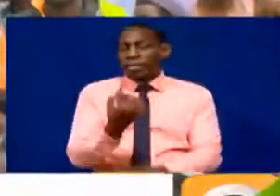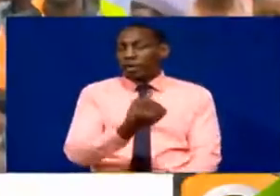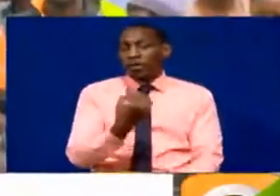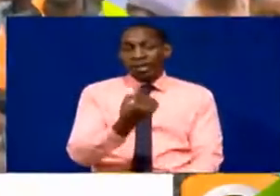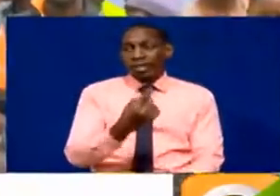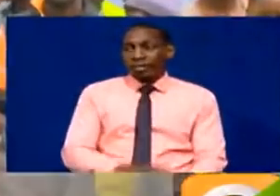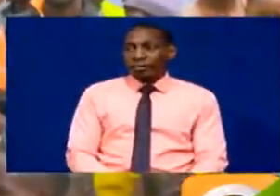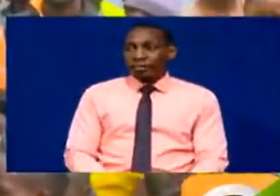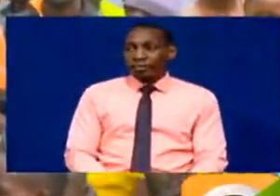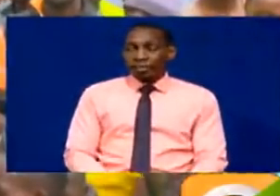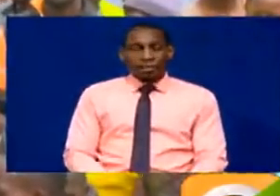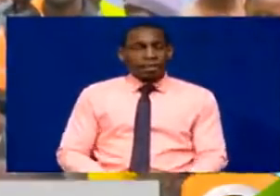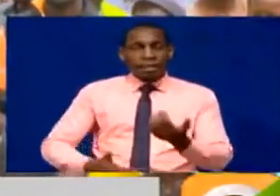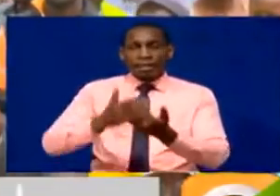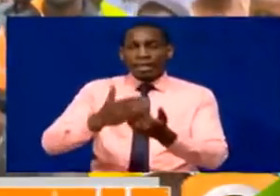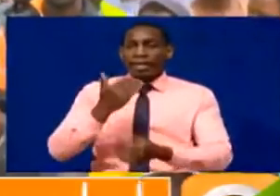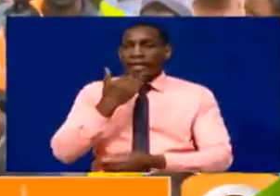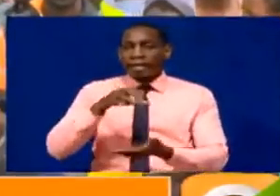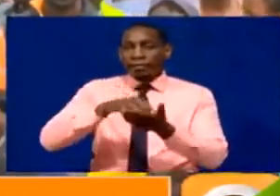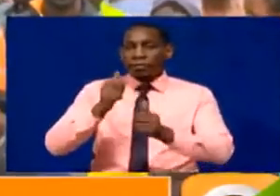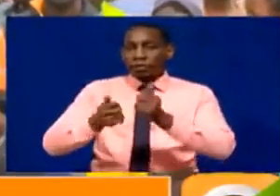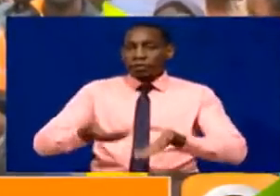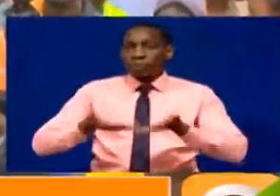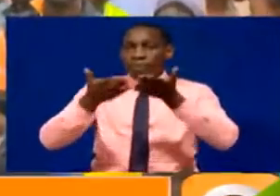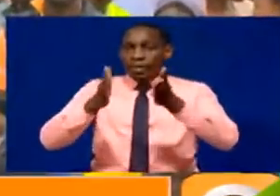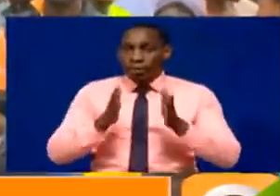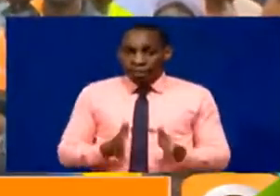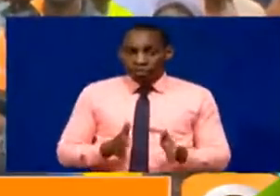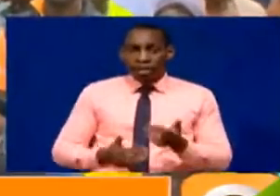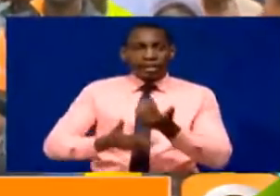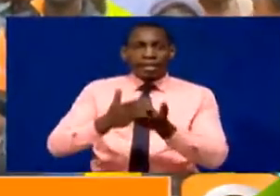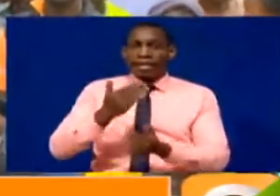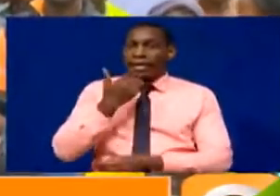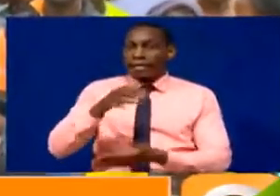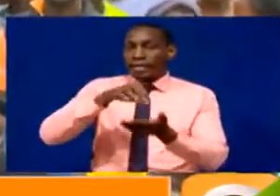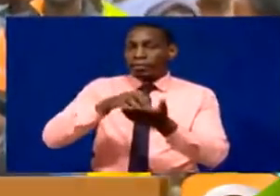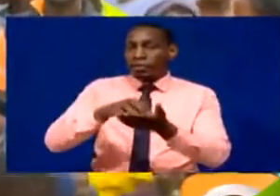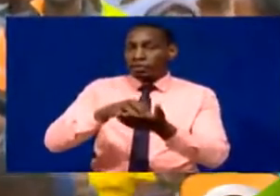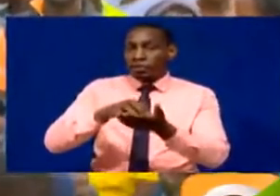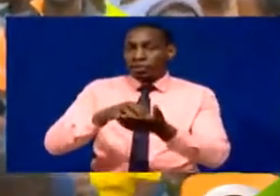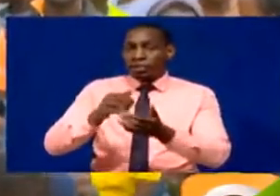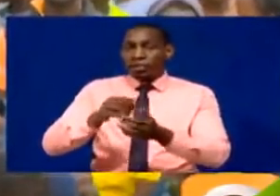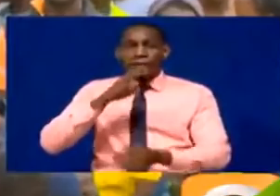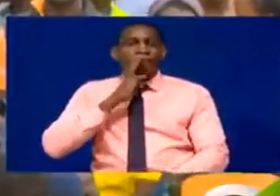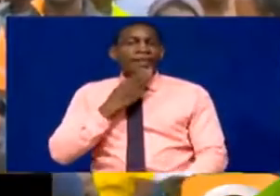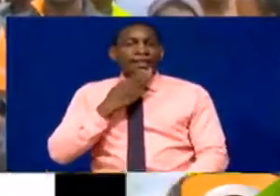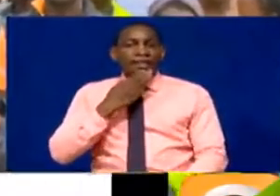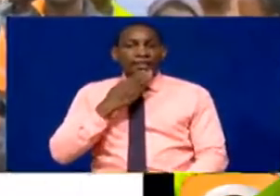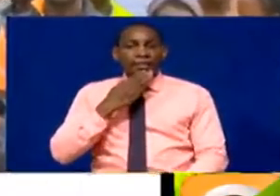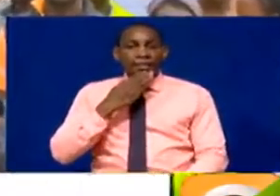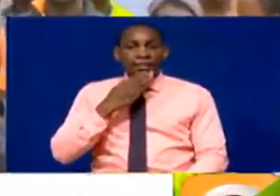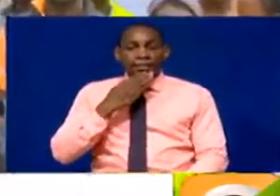friends. Atujali ni kiti gani nani atapewa. Atujali kiti ile musali atapewa